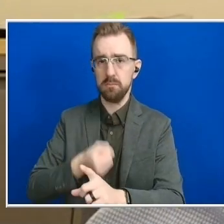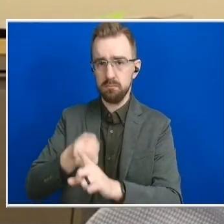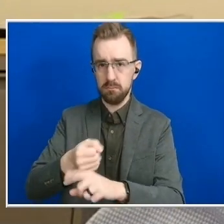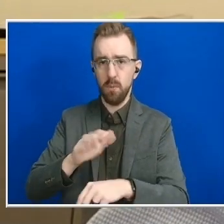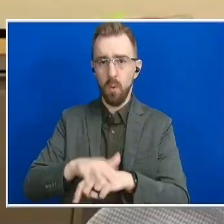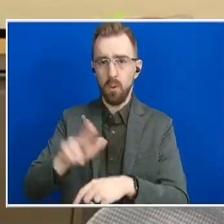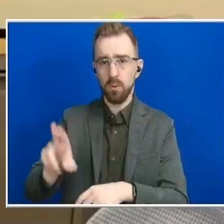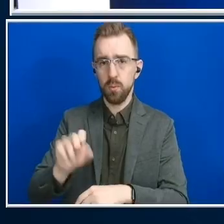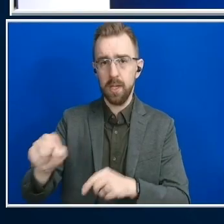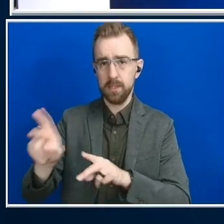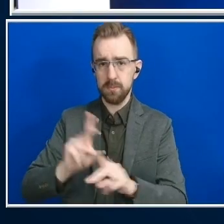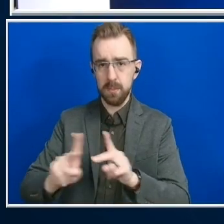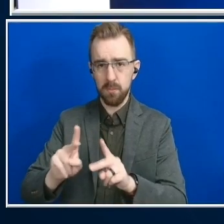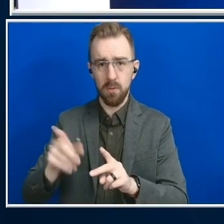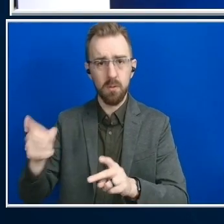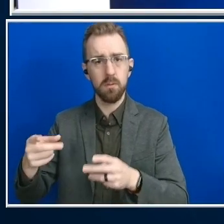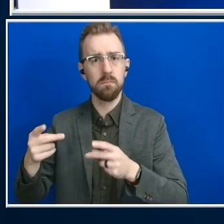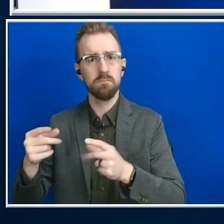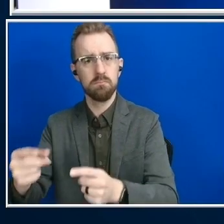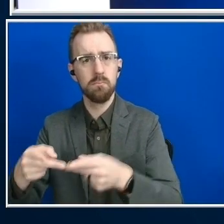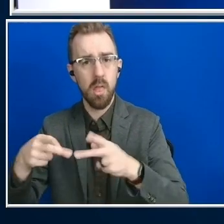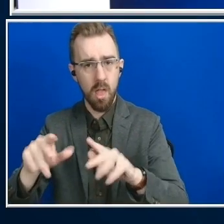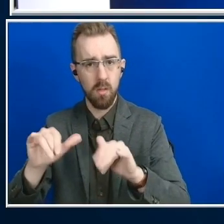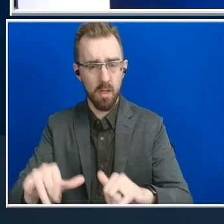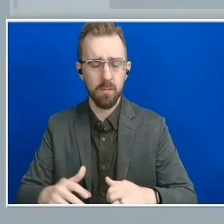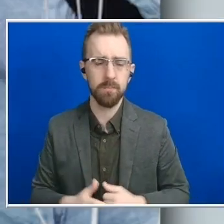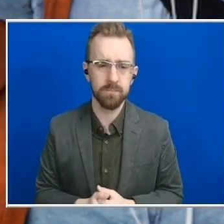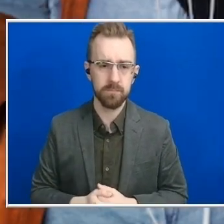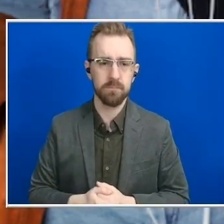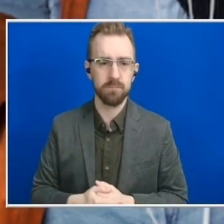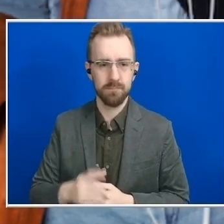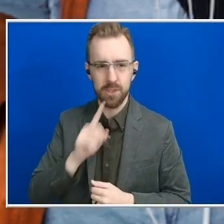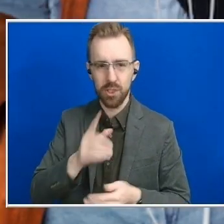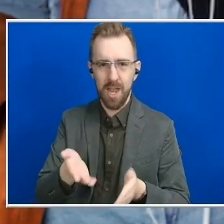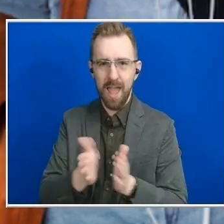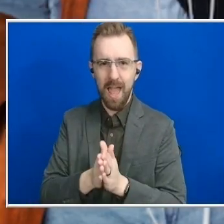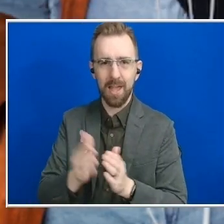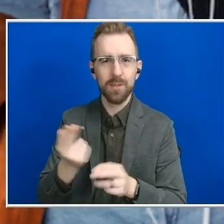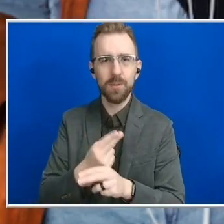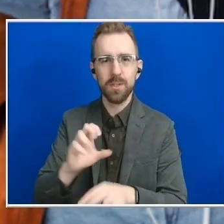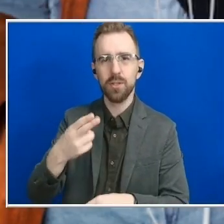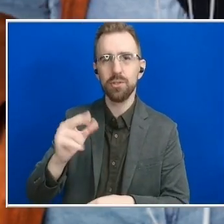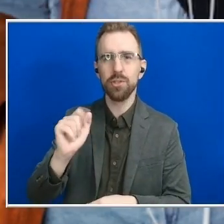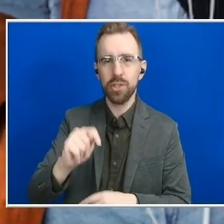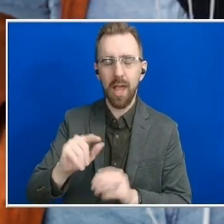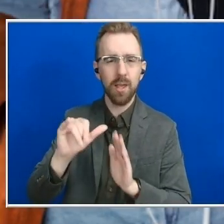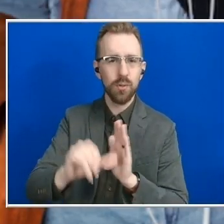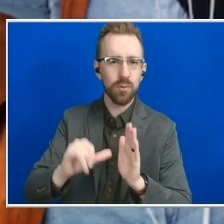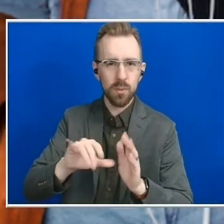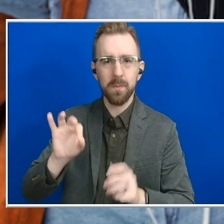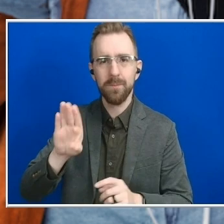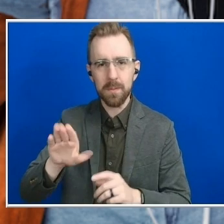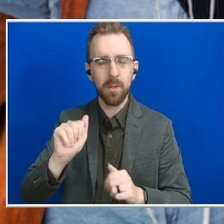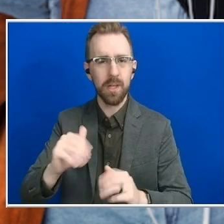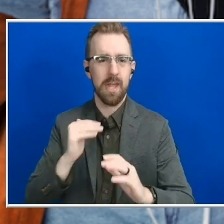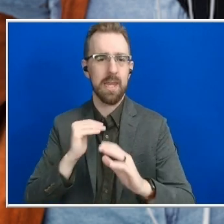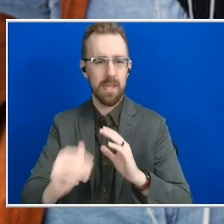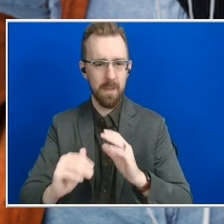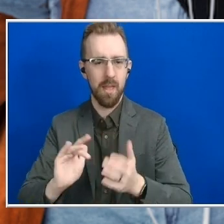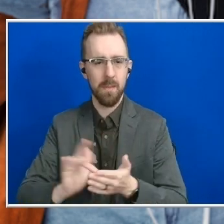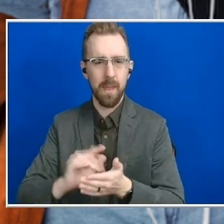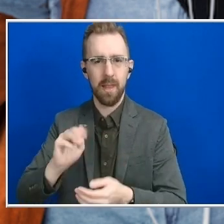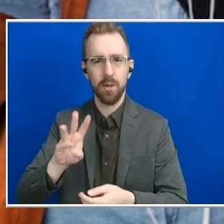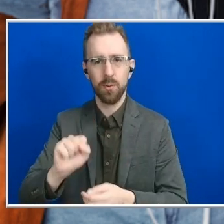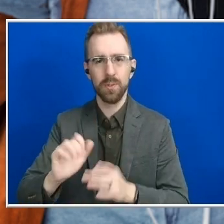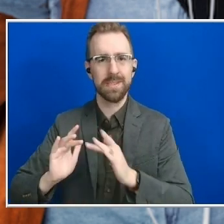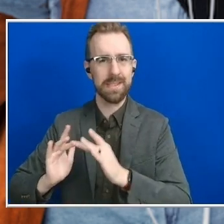public. Be sure to ask your questions. Use the chat on YouTube or Facebook. You can email the Medical News Network. That information is there